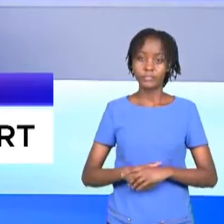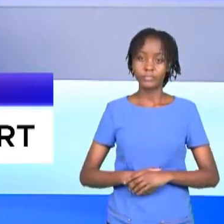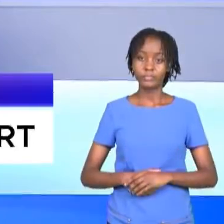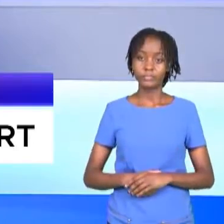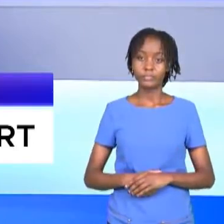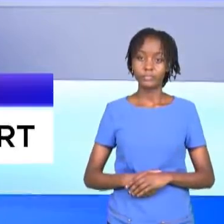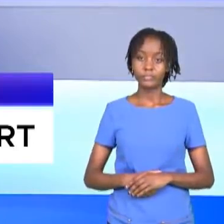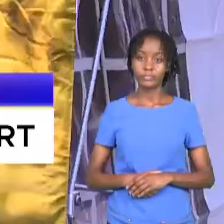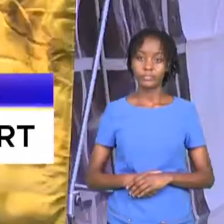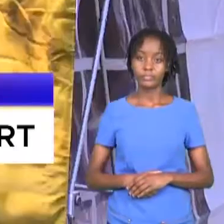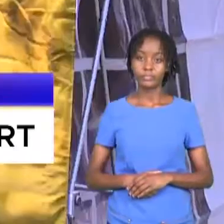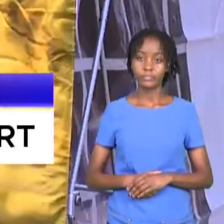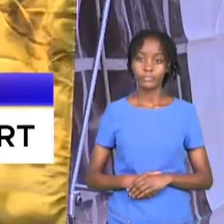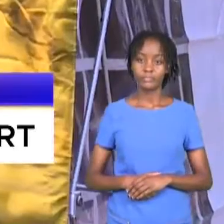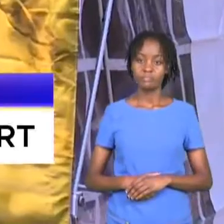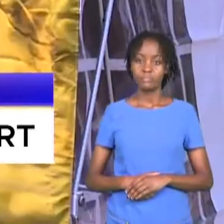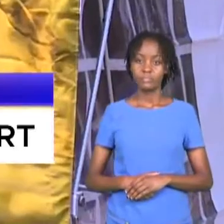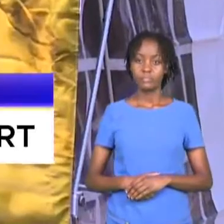reporting.